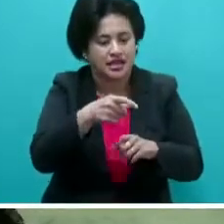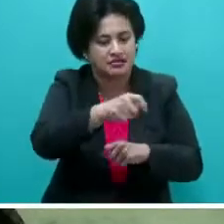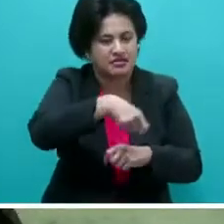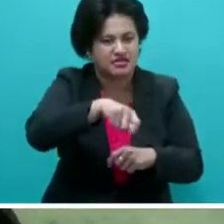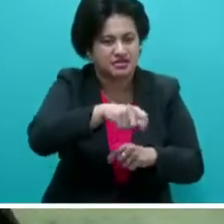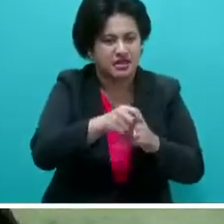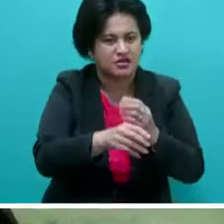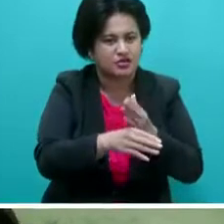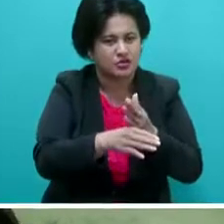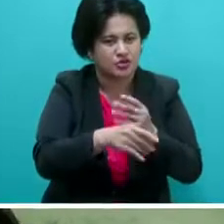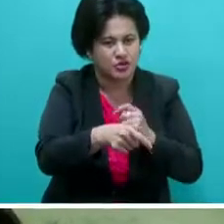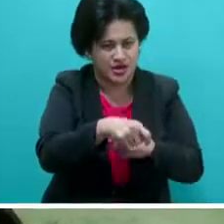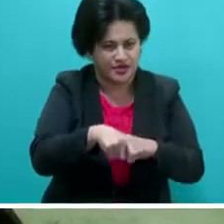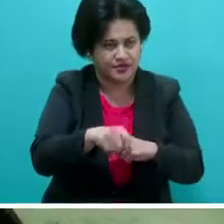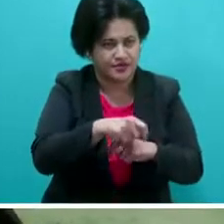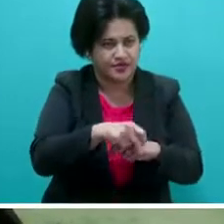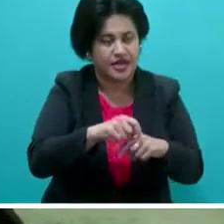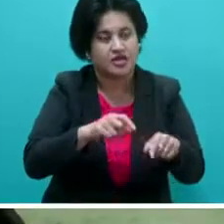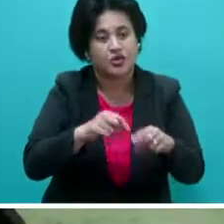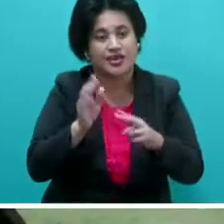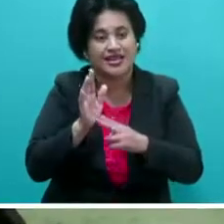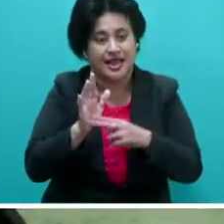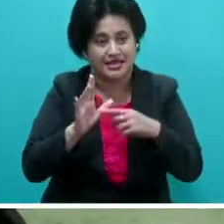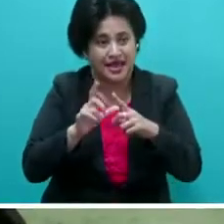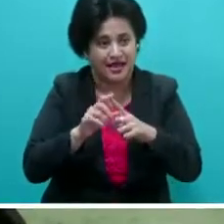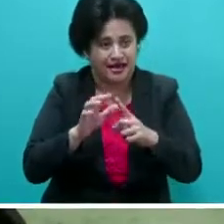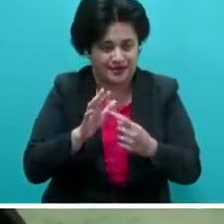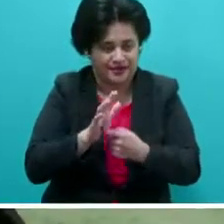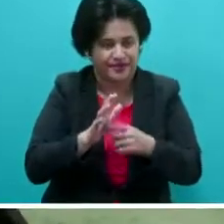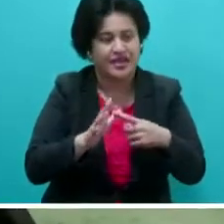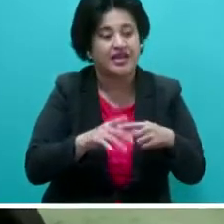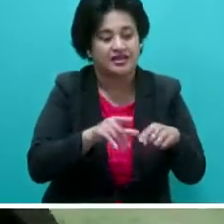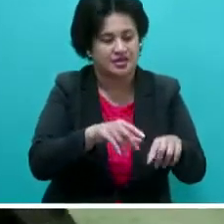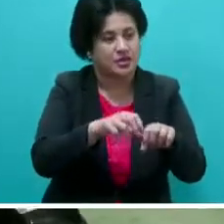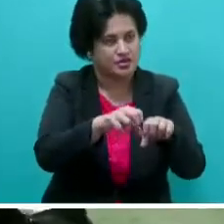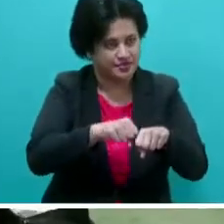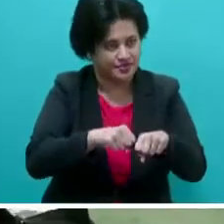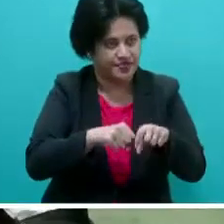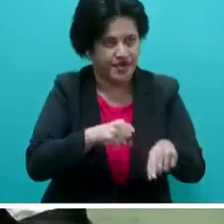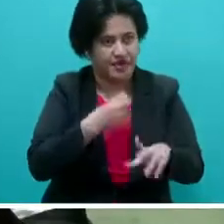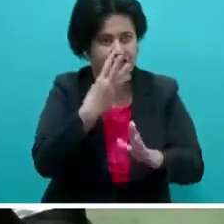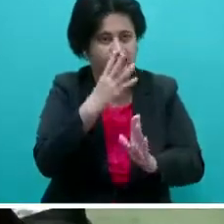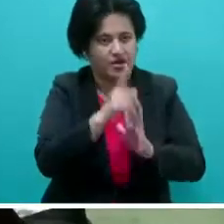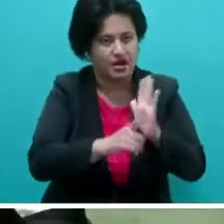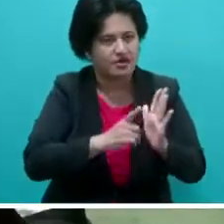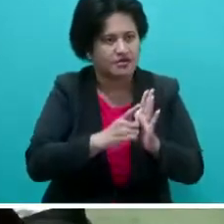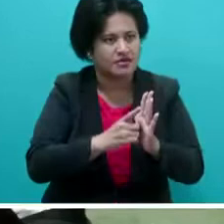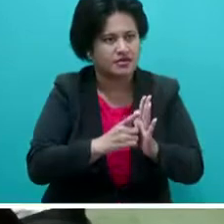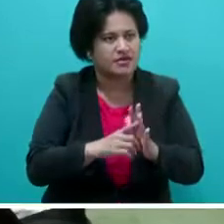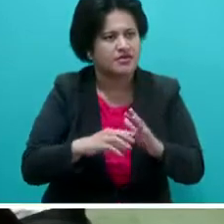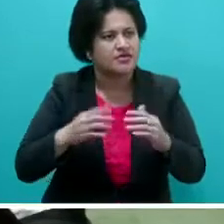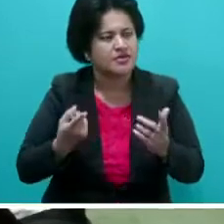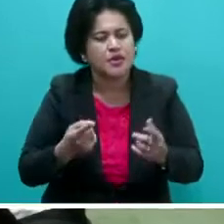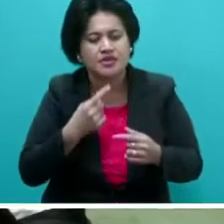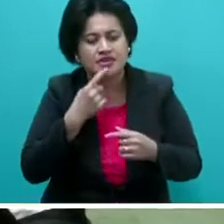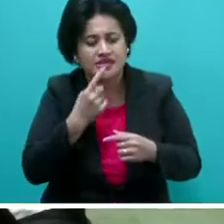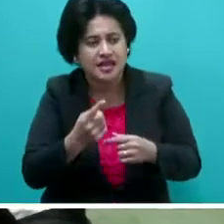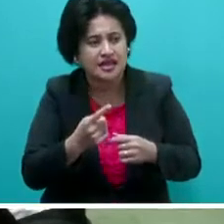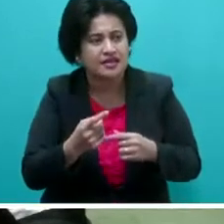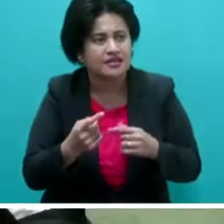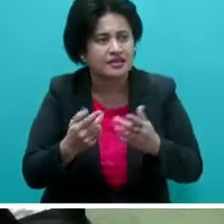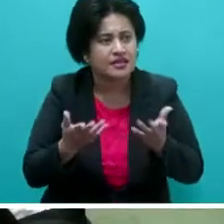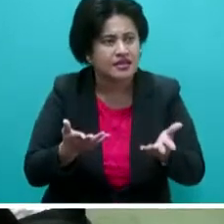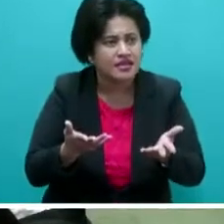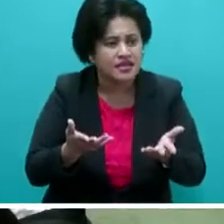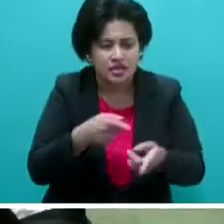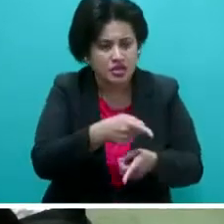police post in Nandera. Mr. Speaker, sir, my point being that this what you're citing is not necessarily unique. The issue is, has it